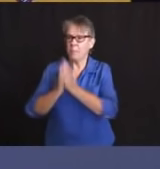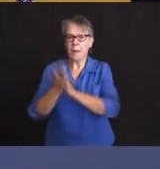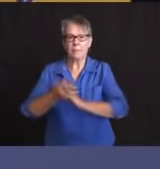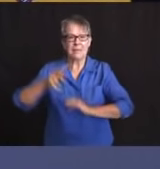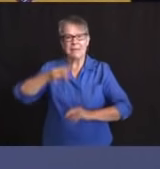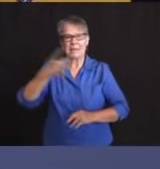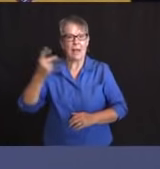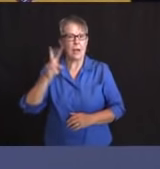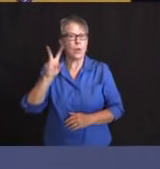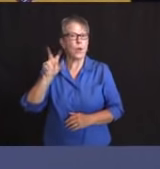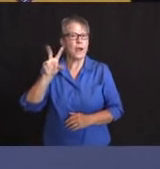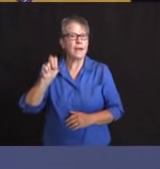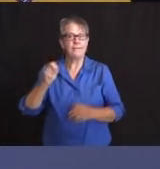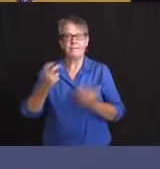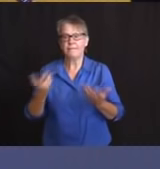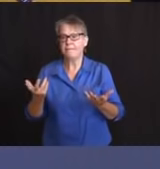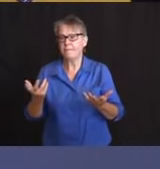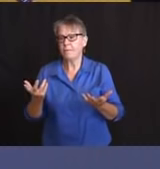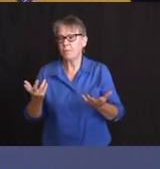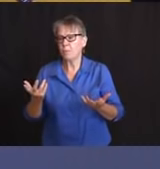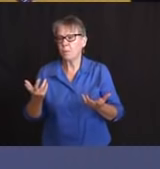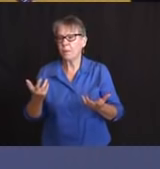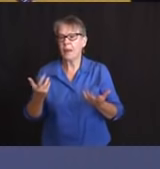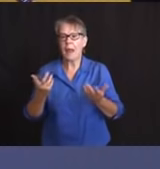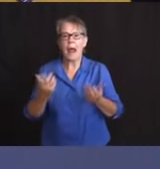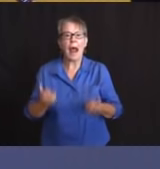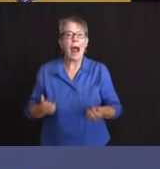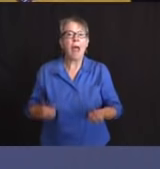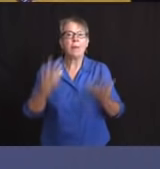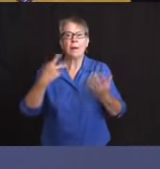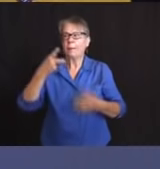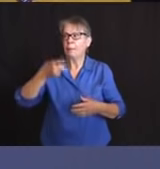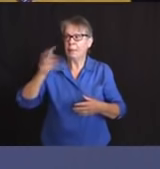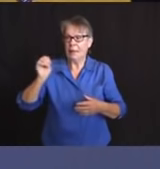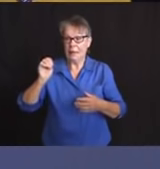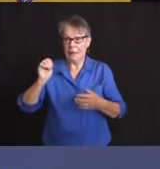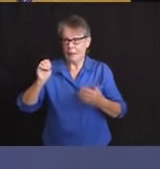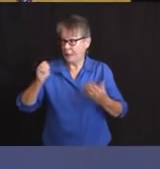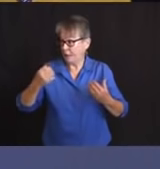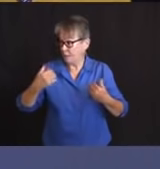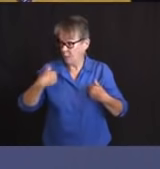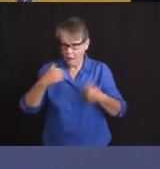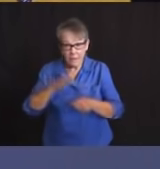Where was your question on the origins of man? I missed that one.